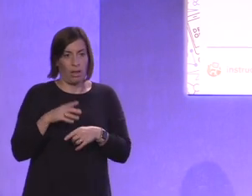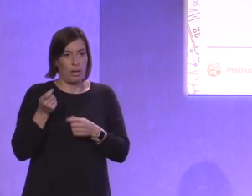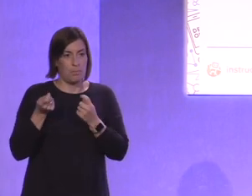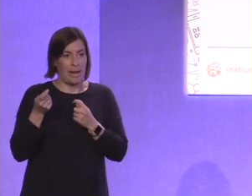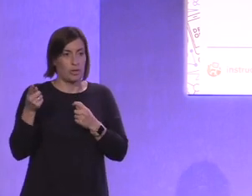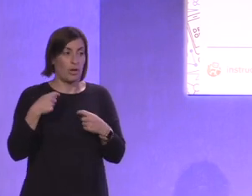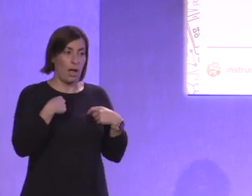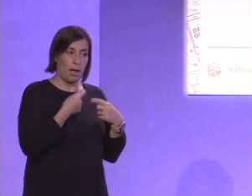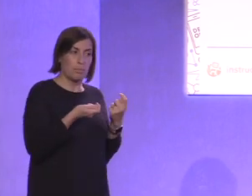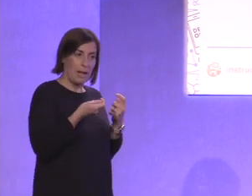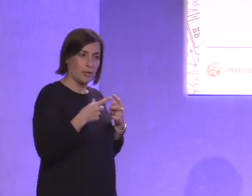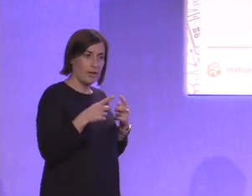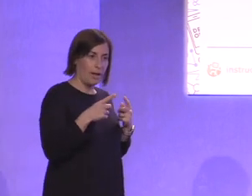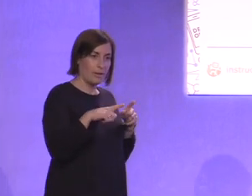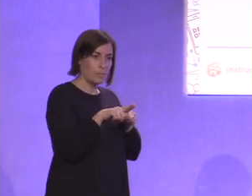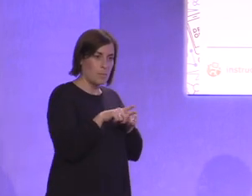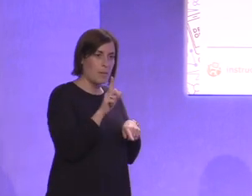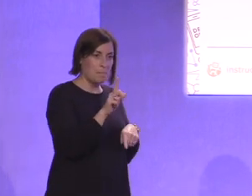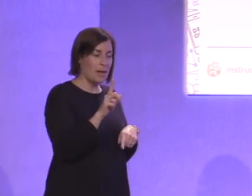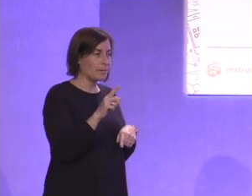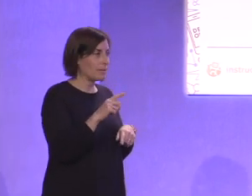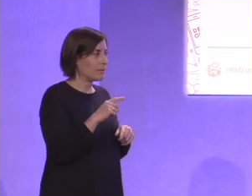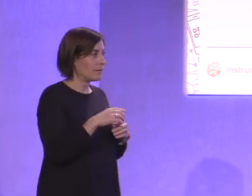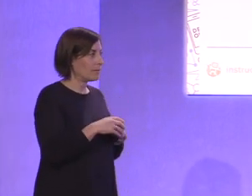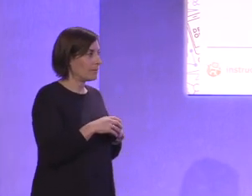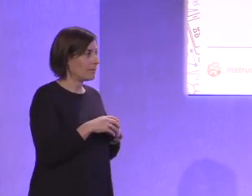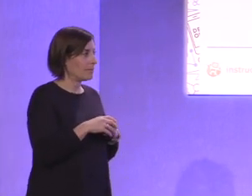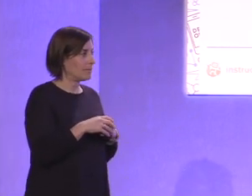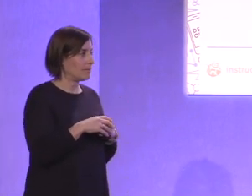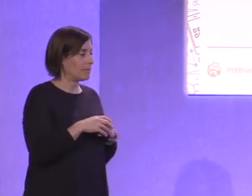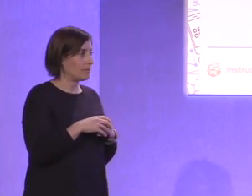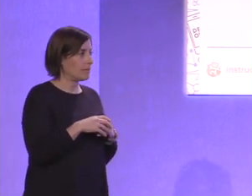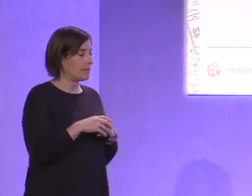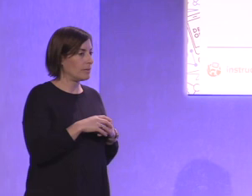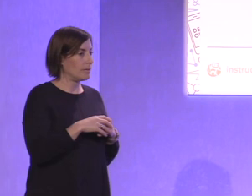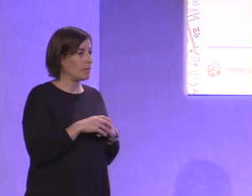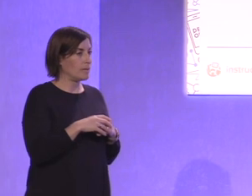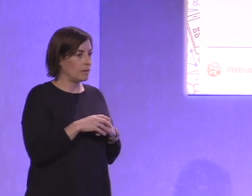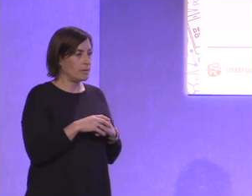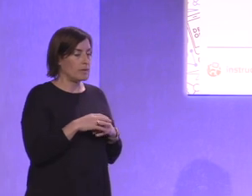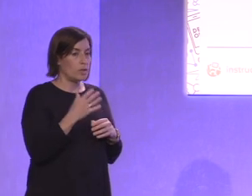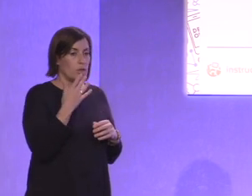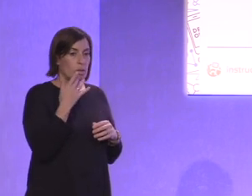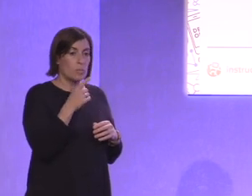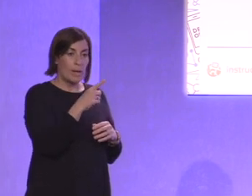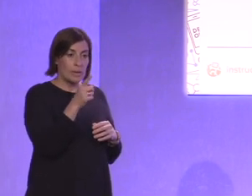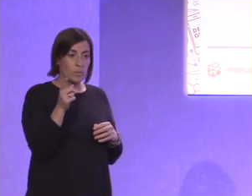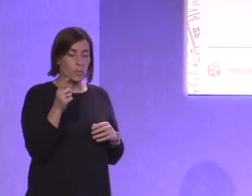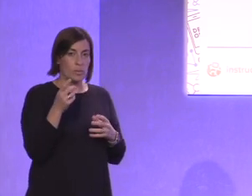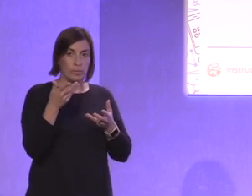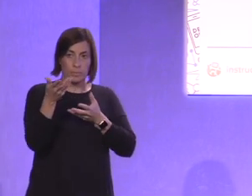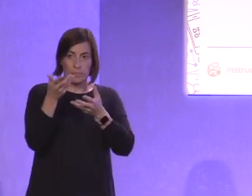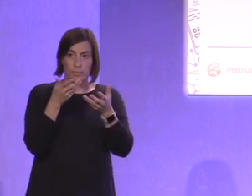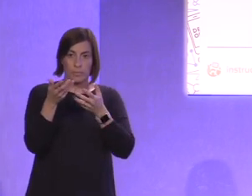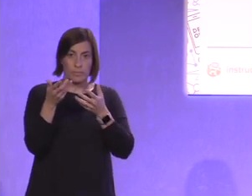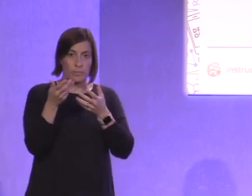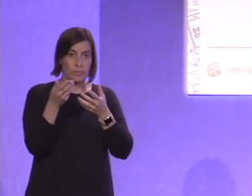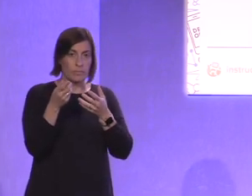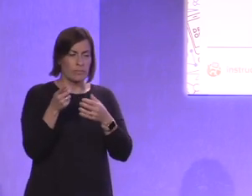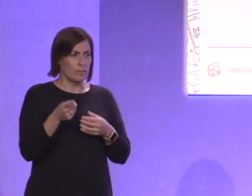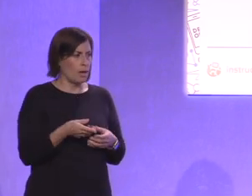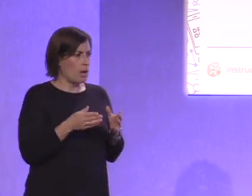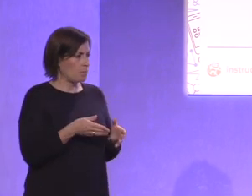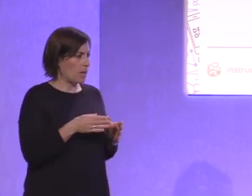of am one, but not management. When you speak to anyone, really, your knee-jerk reaction is going to be it has to be